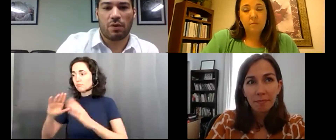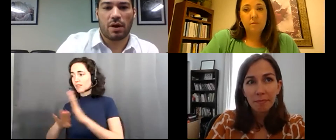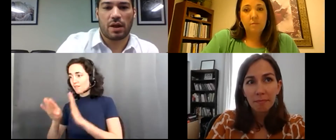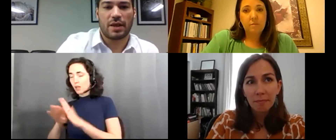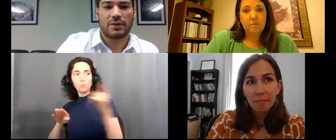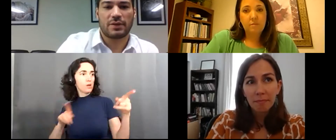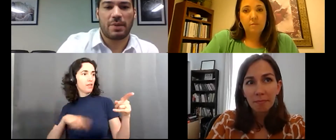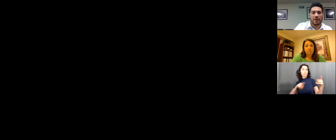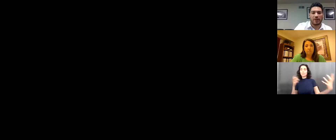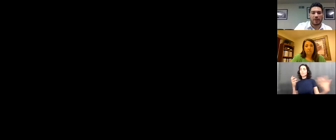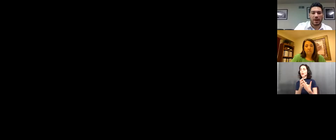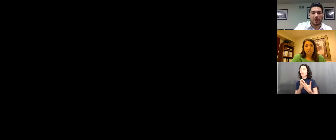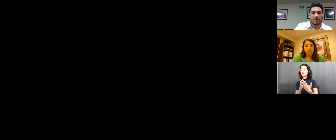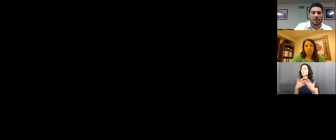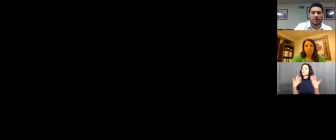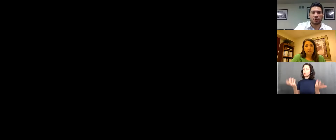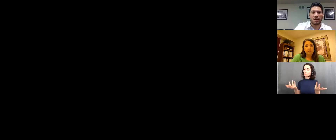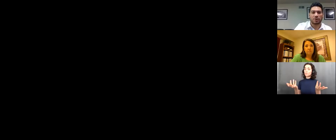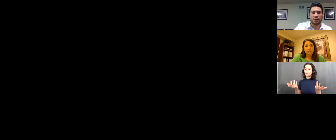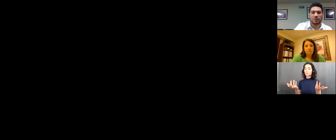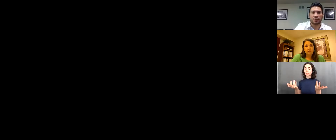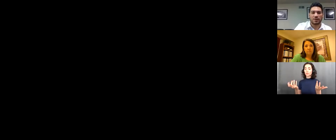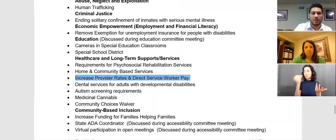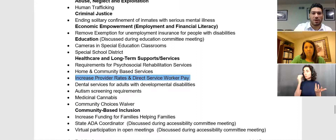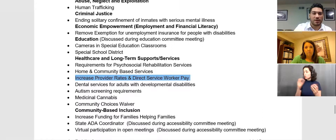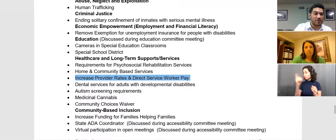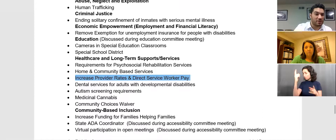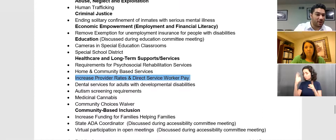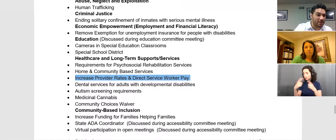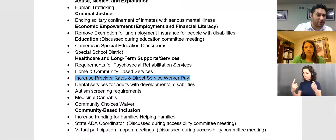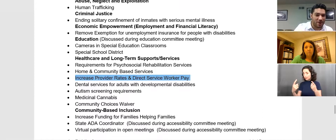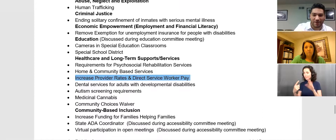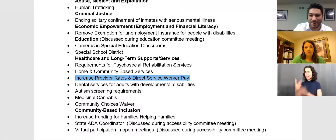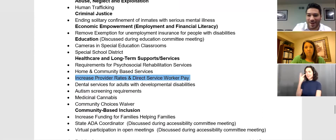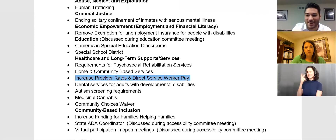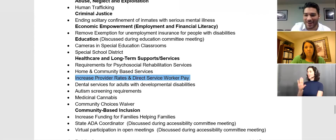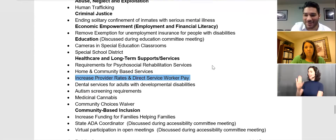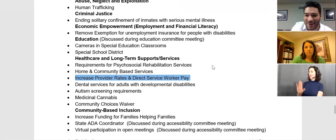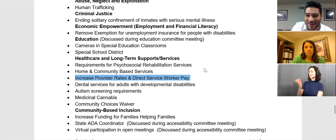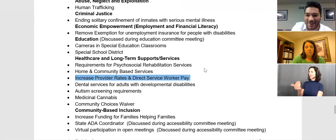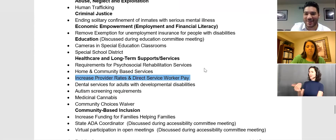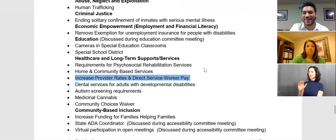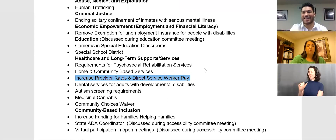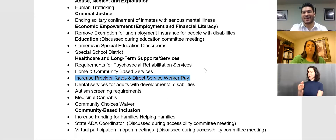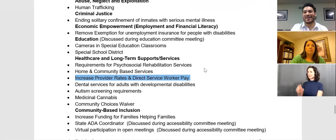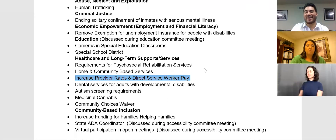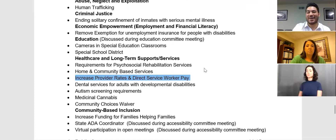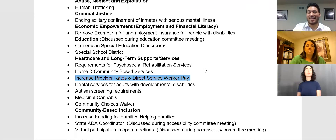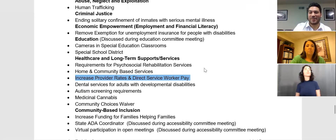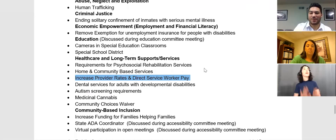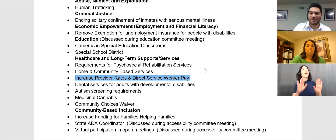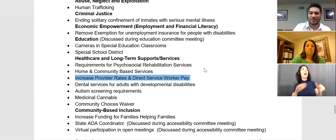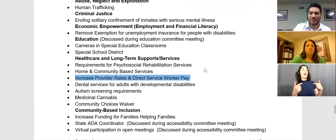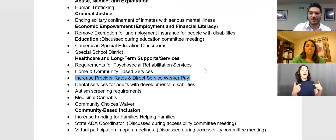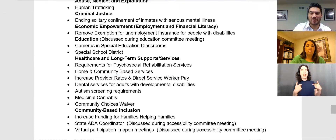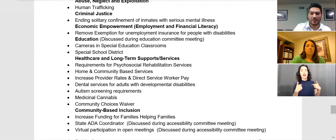So unless anybody has any objections, I see you, Ann. Sorry, go ahead. I'm sorry. I'm